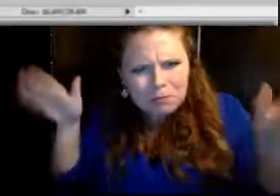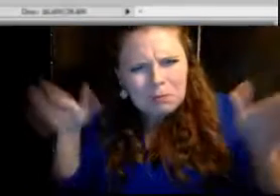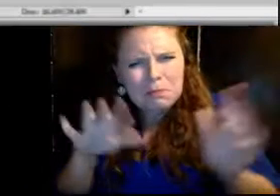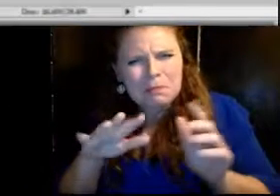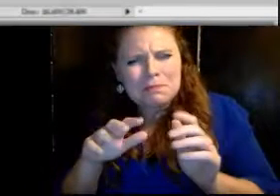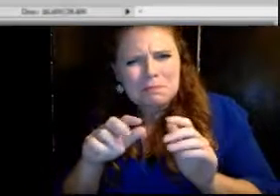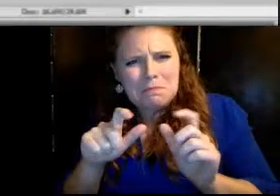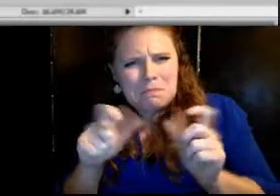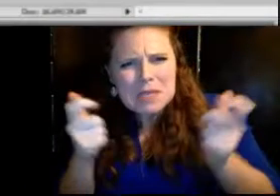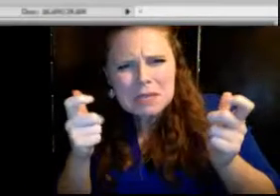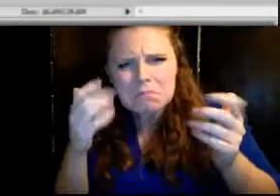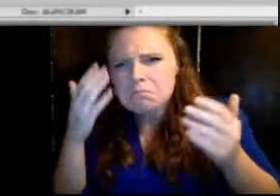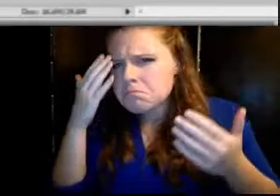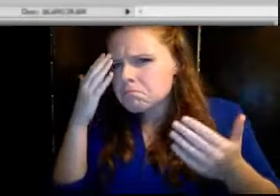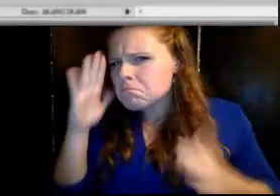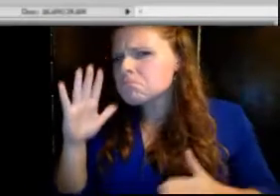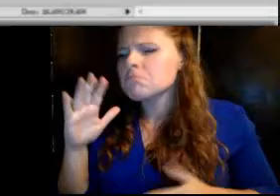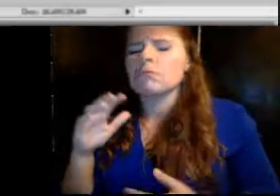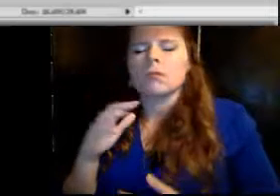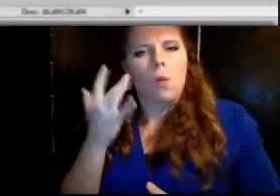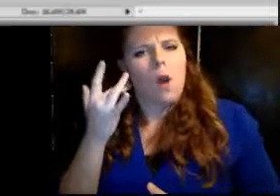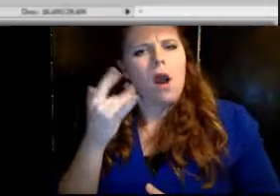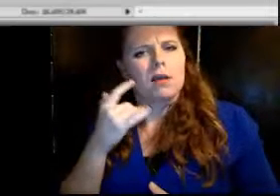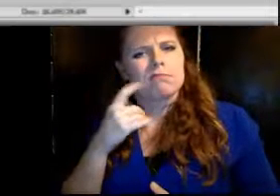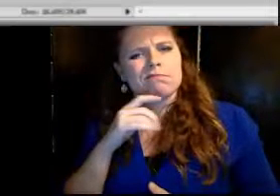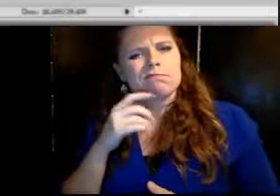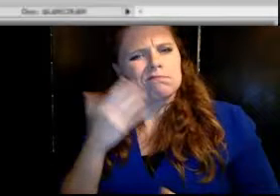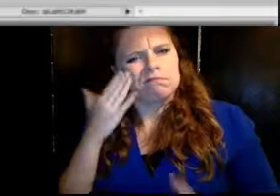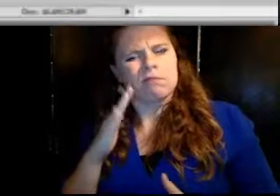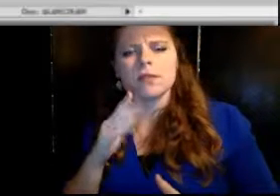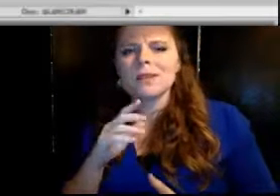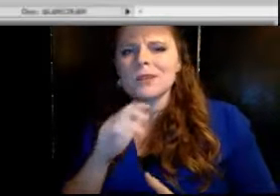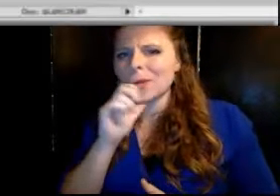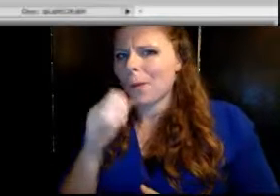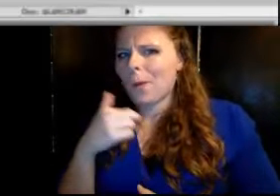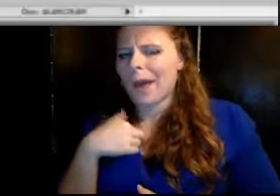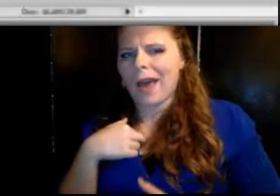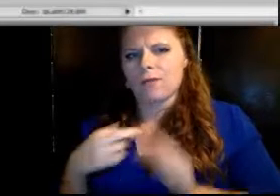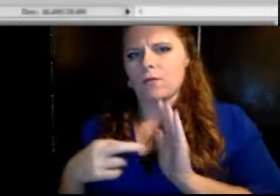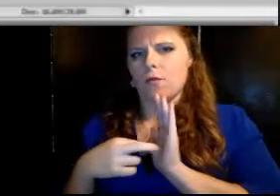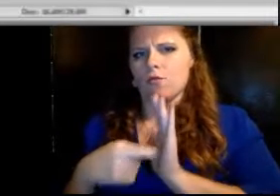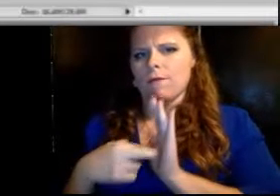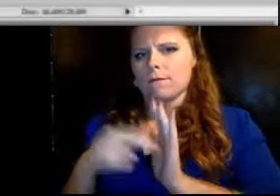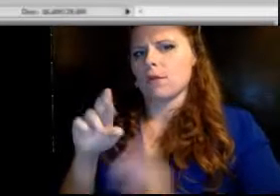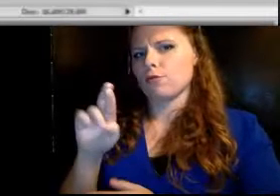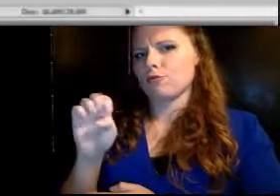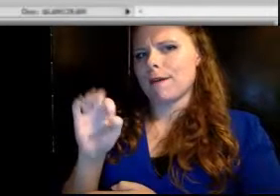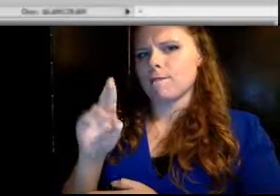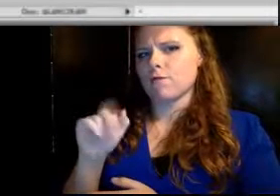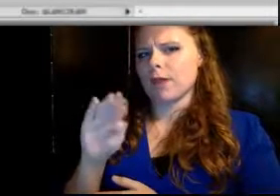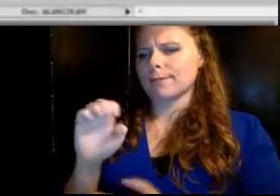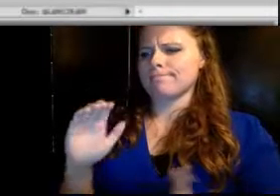he? Well, it's hard to tell. And the reason it's hard to tell is because there's no reference objects to compare him